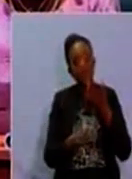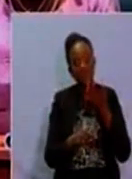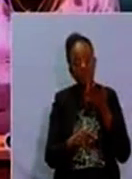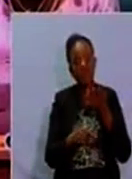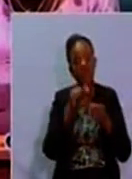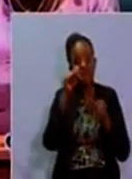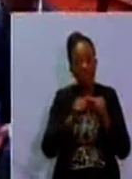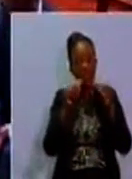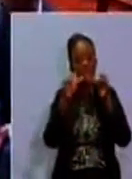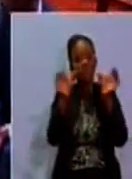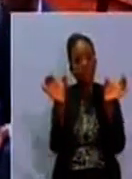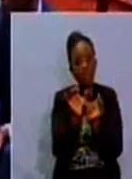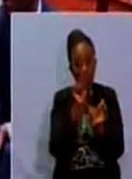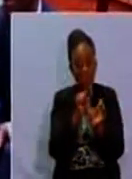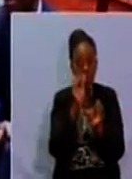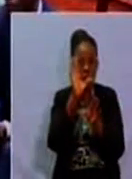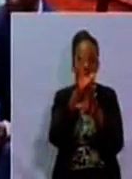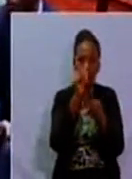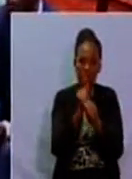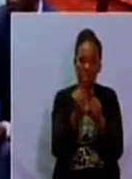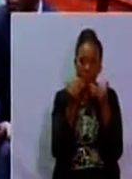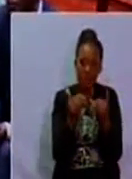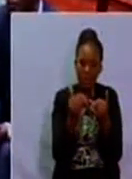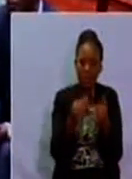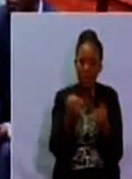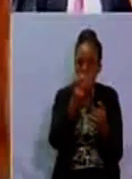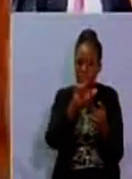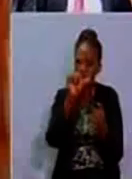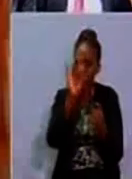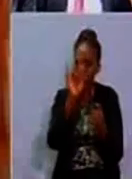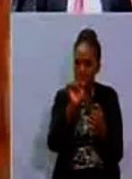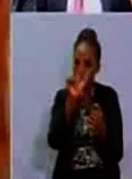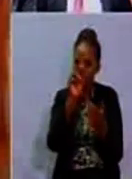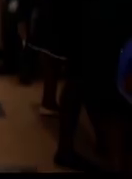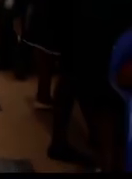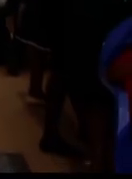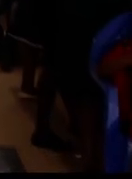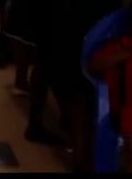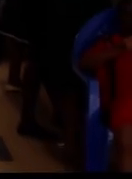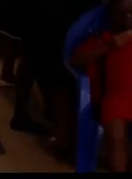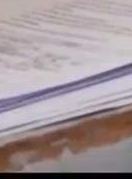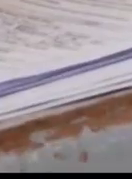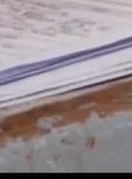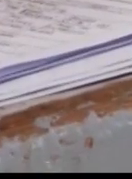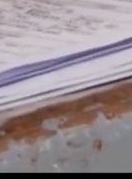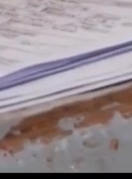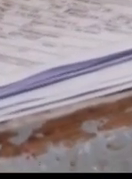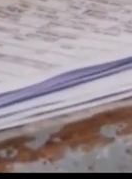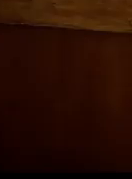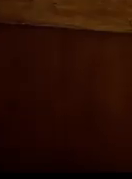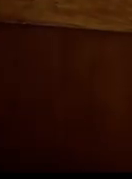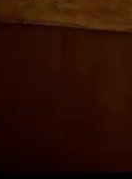each constituency will now get 28.3 million Kwacha. The public pension sector saw a